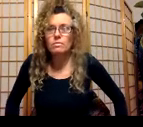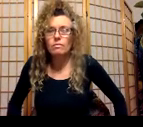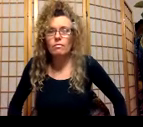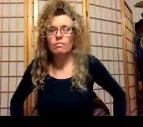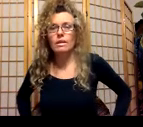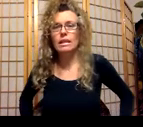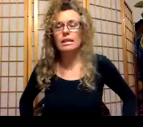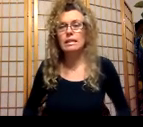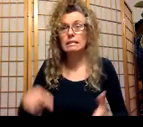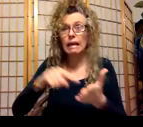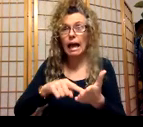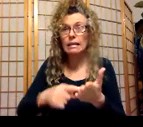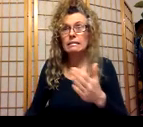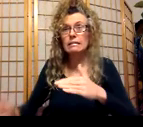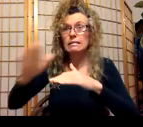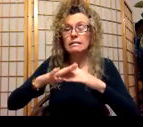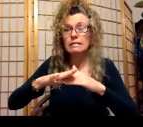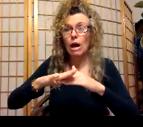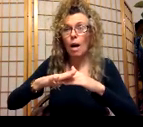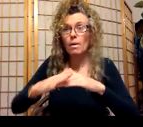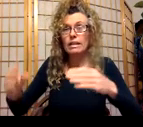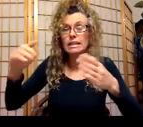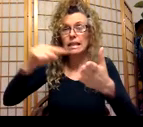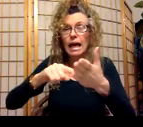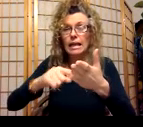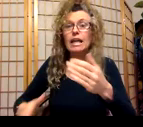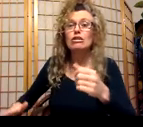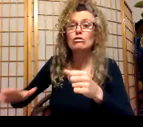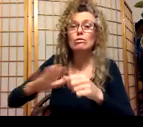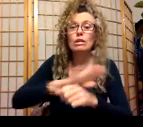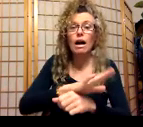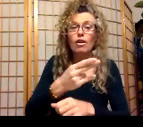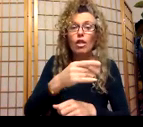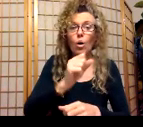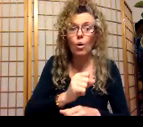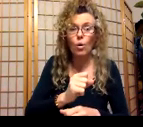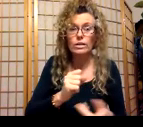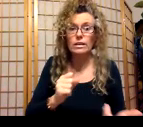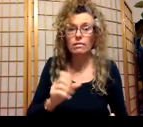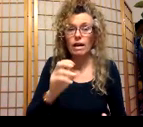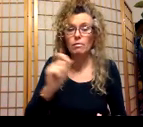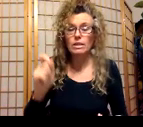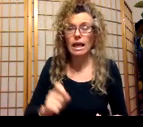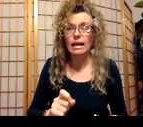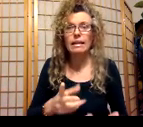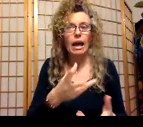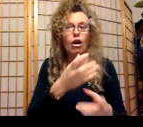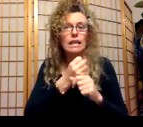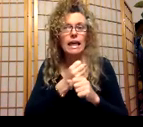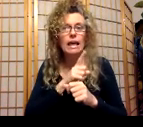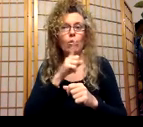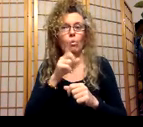Debt on debt, to cover the holes they whisked away 5% leaves. They are sucking the real